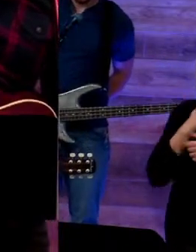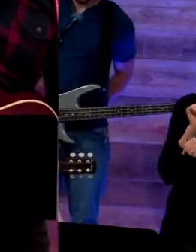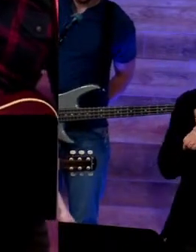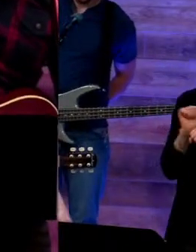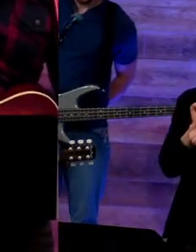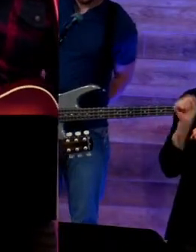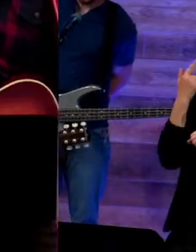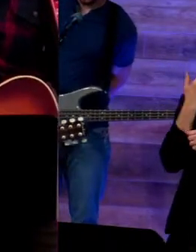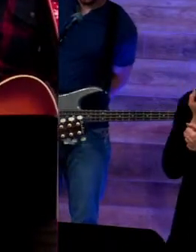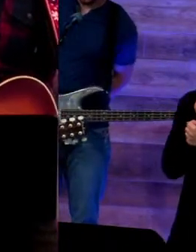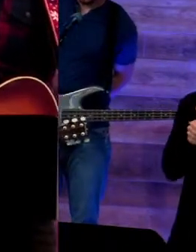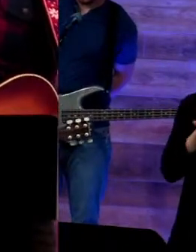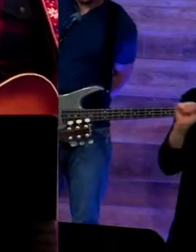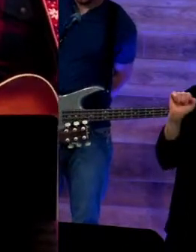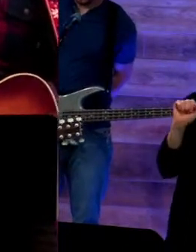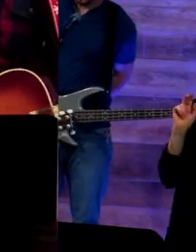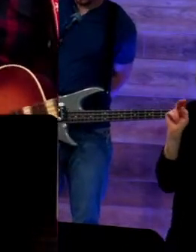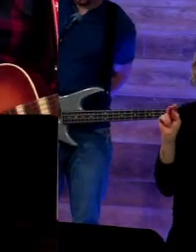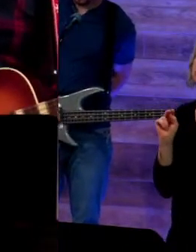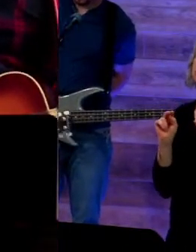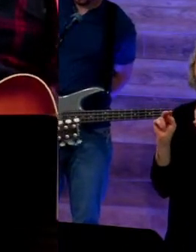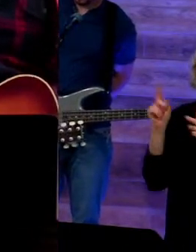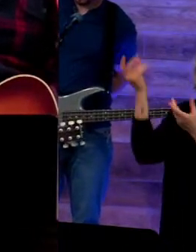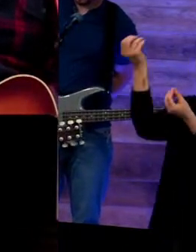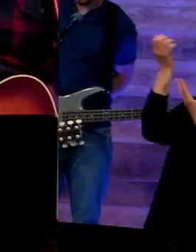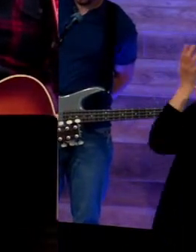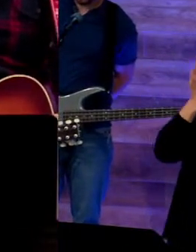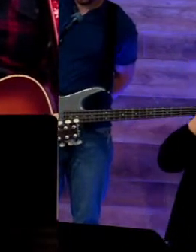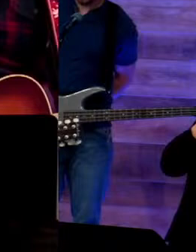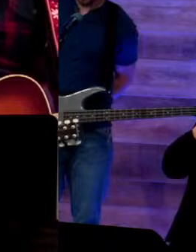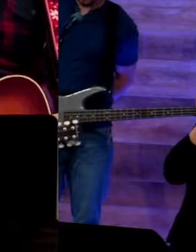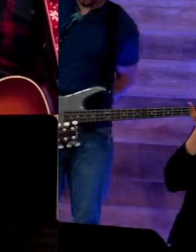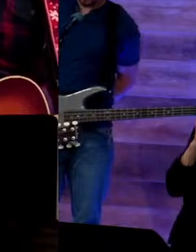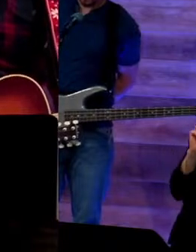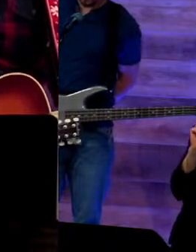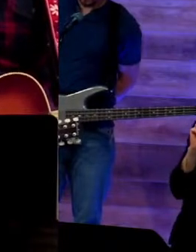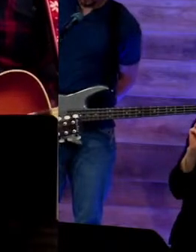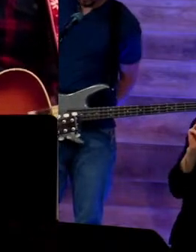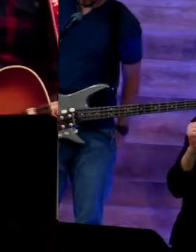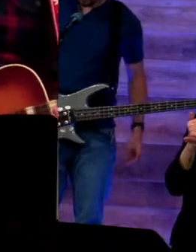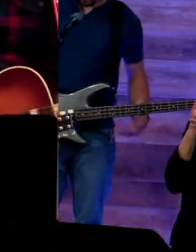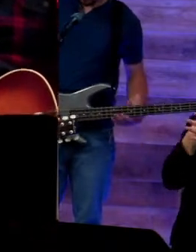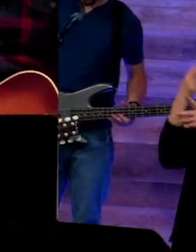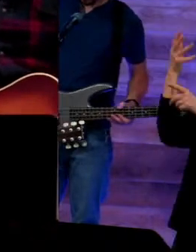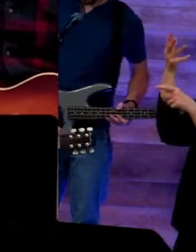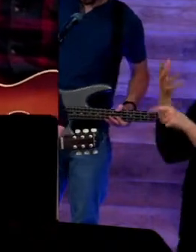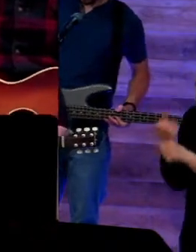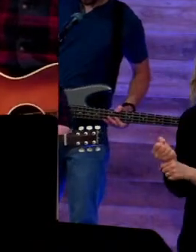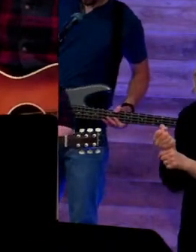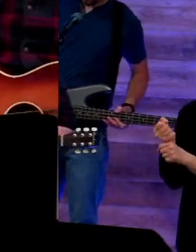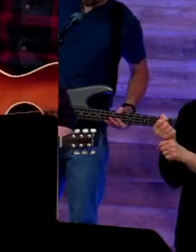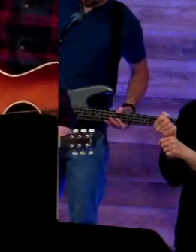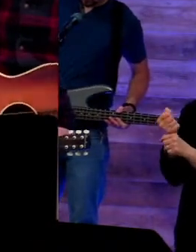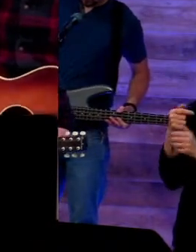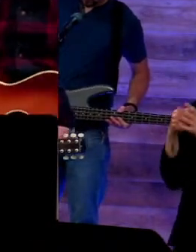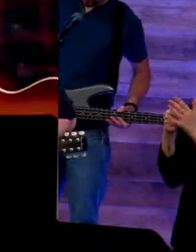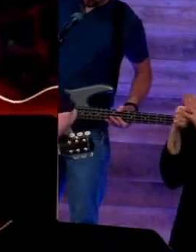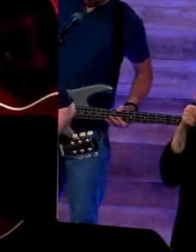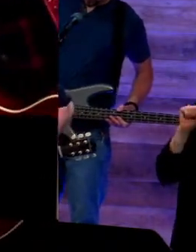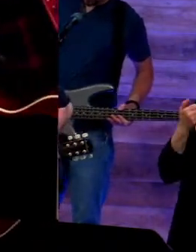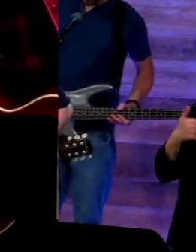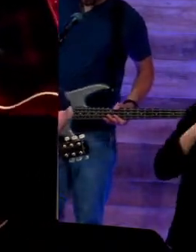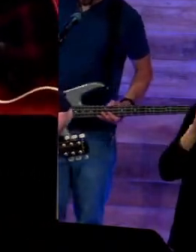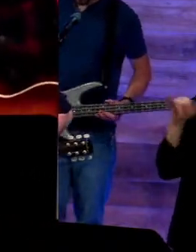the work of Jesus Christ for us. And then show us how to live like Jesus. We pray this in Jesus' good and holy